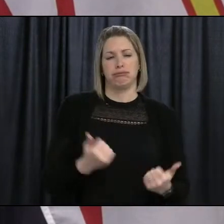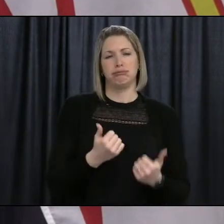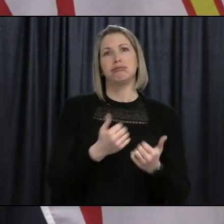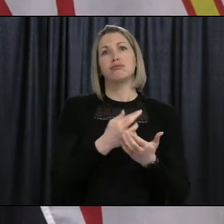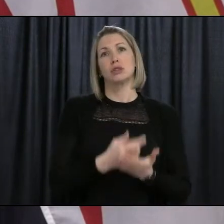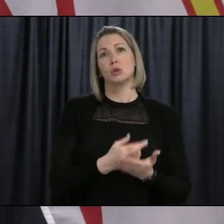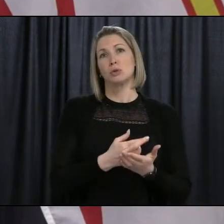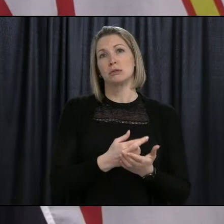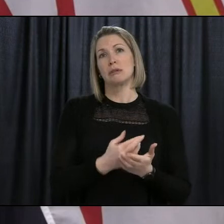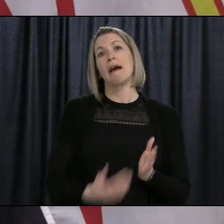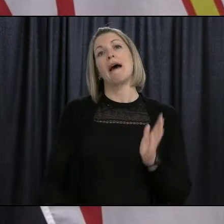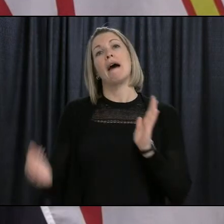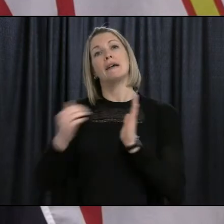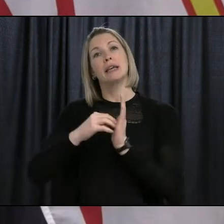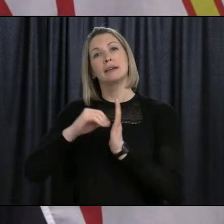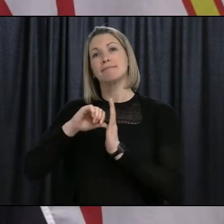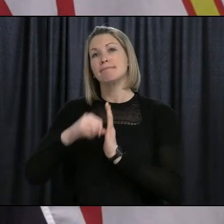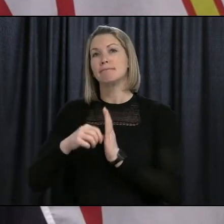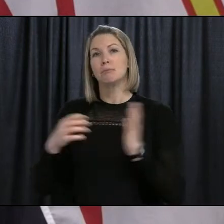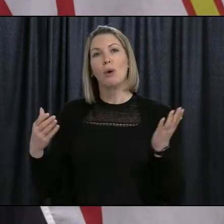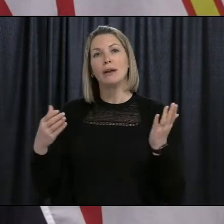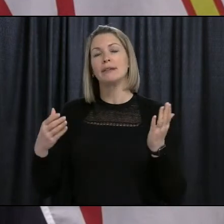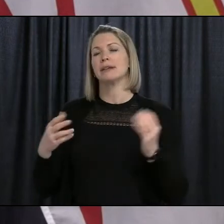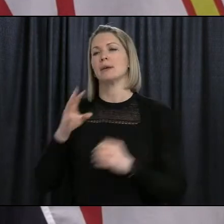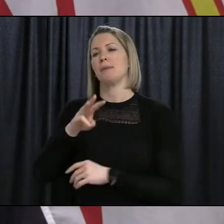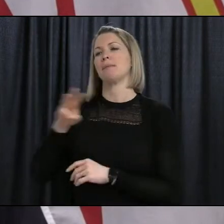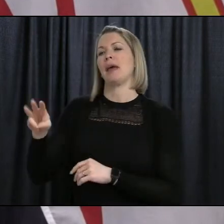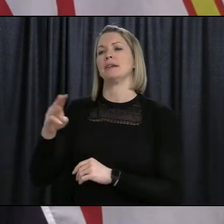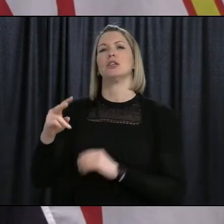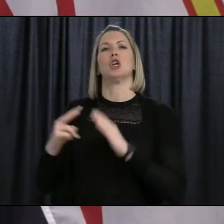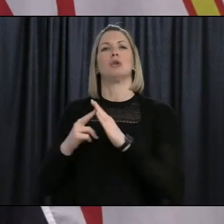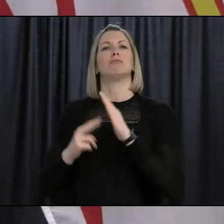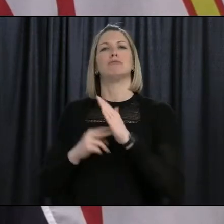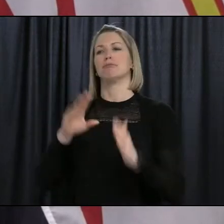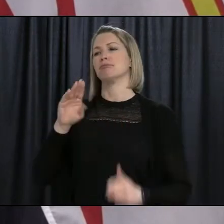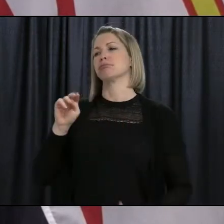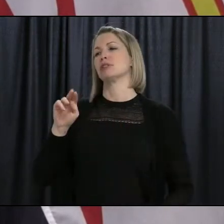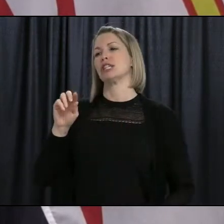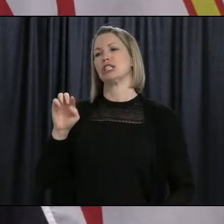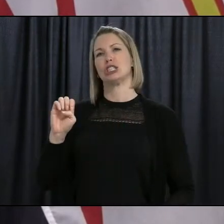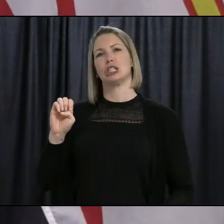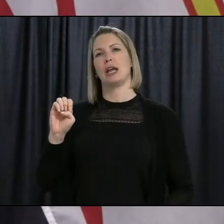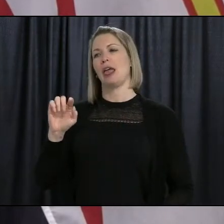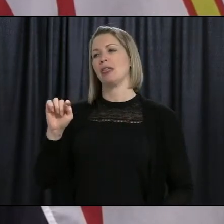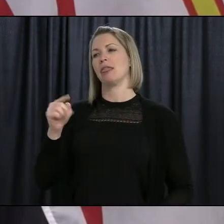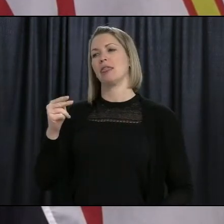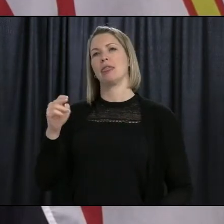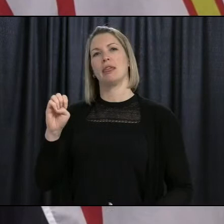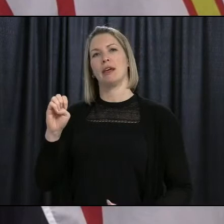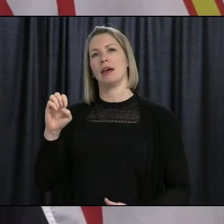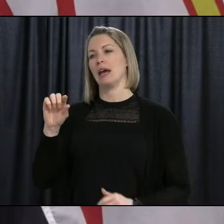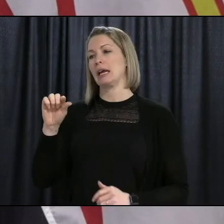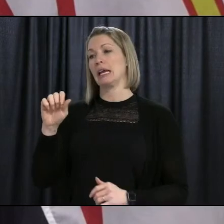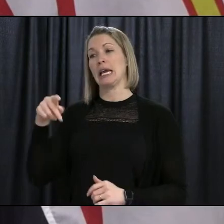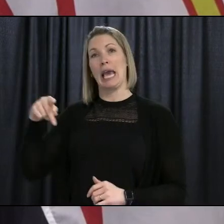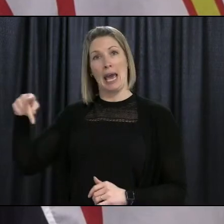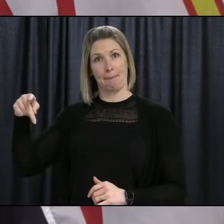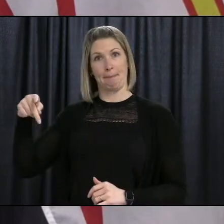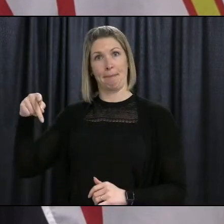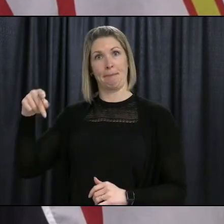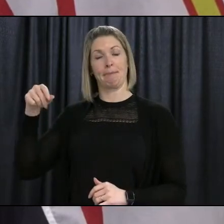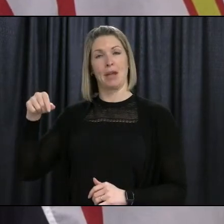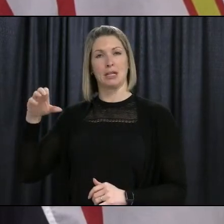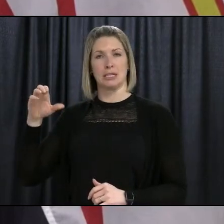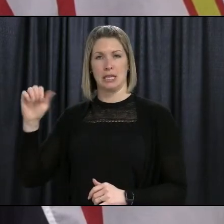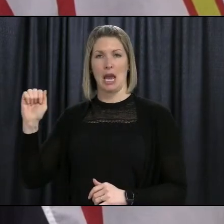BridgeTheGap.ca is an excellent resource to connect you with programs and services that are confidential and free. It has been a long and hard 12 months,